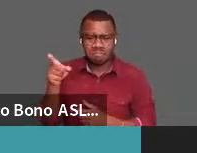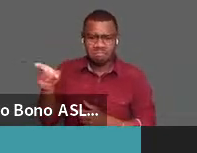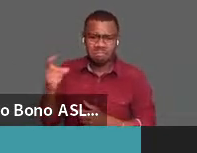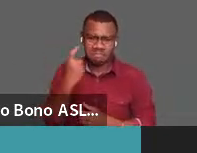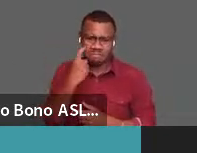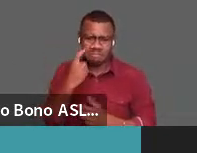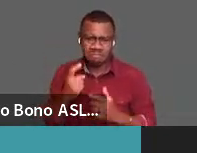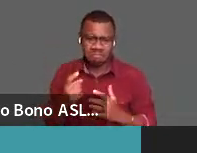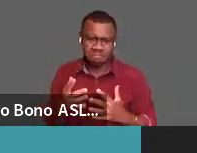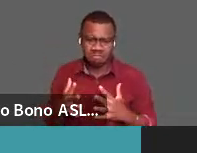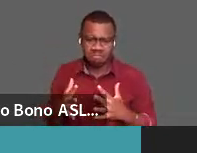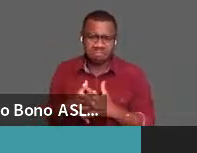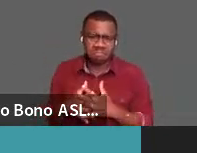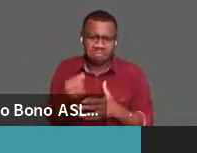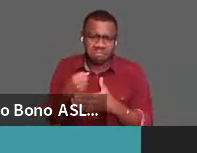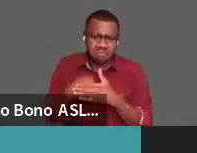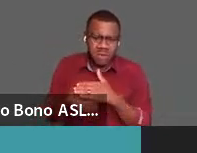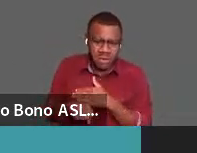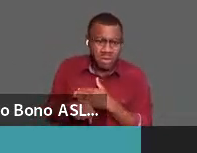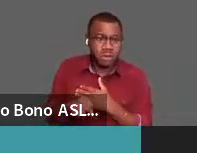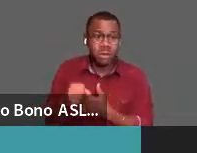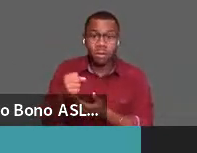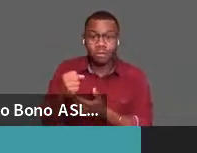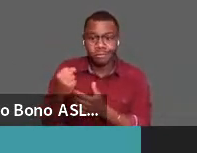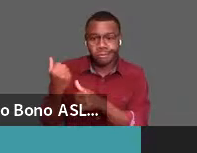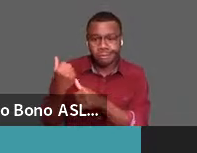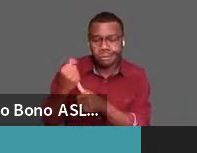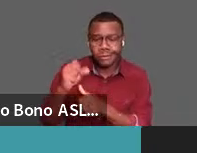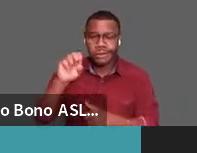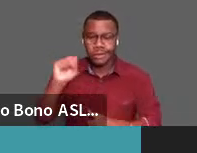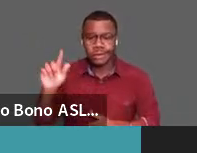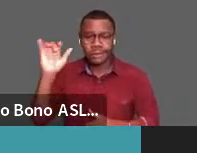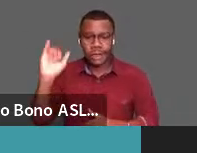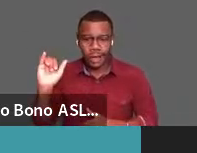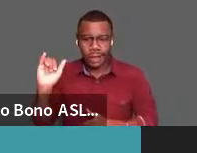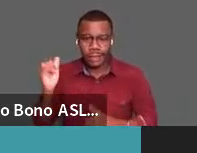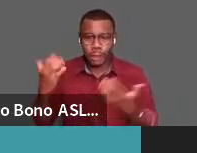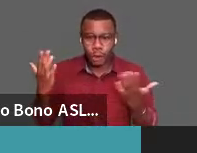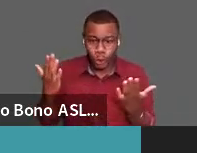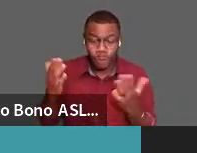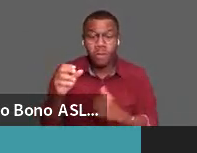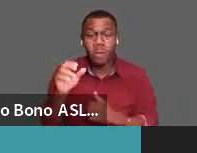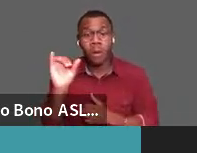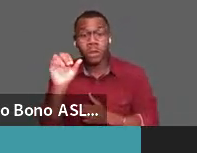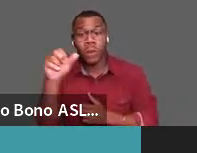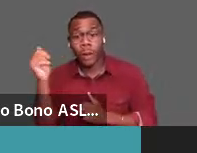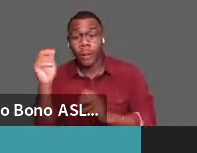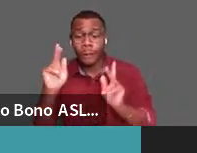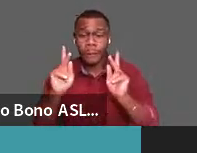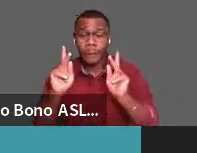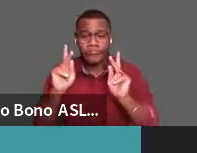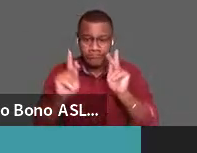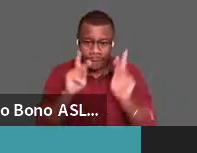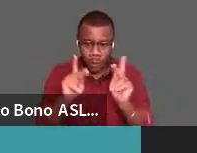Sally Malone. And then we also have some other folks who help us, a fellow named Katrina Manrique, and then